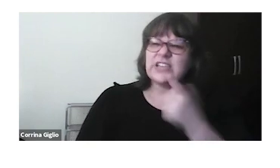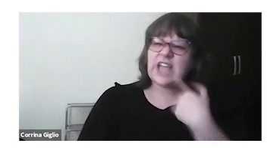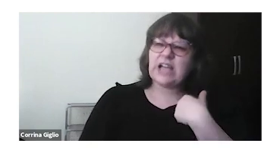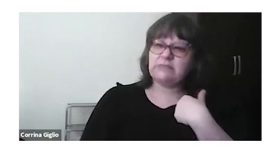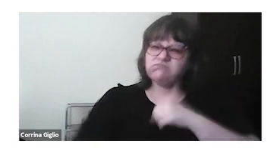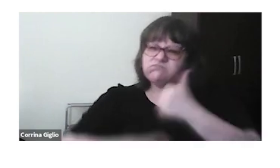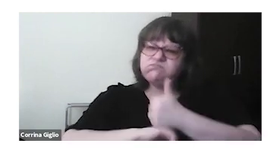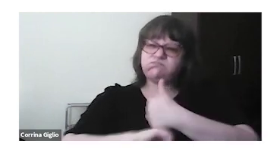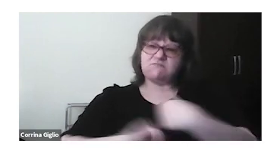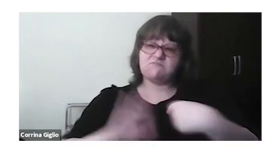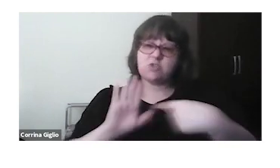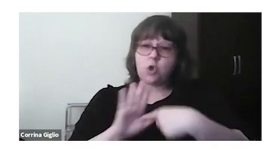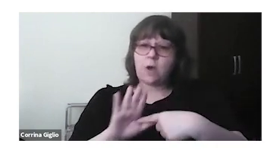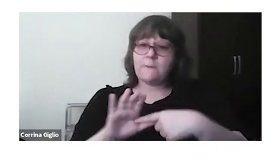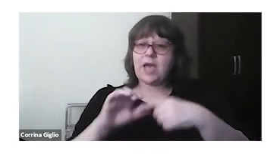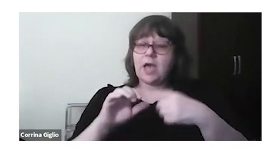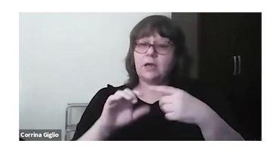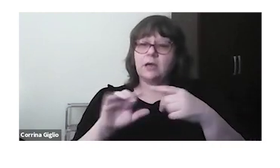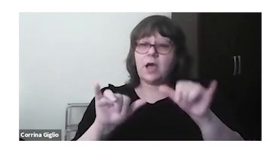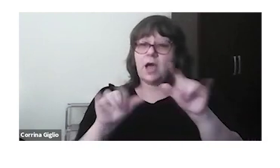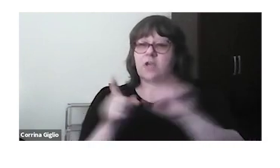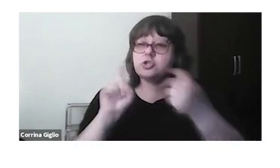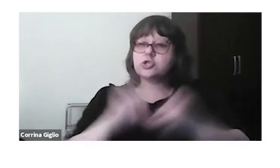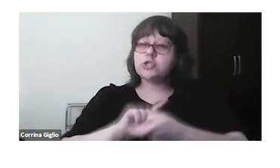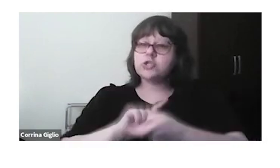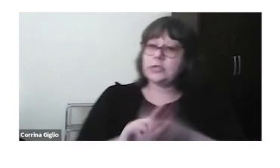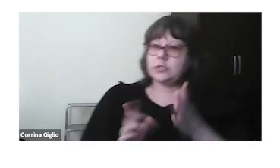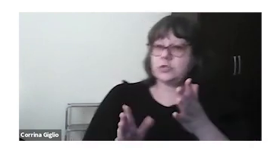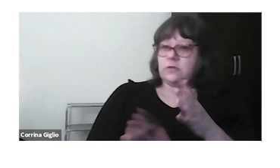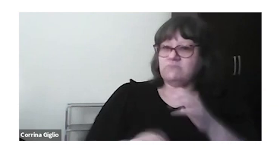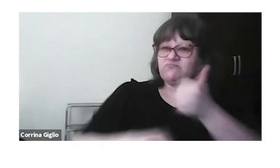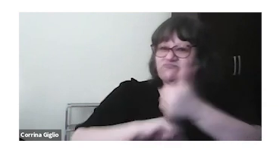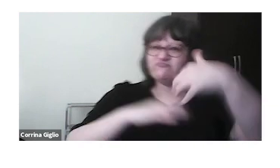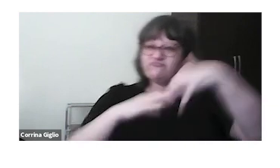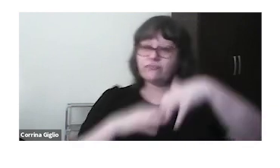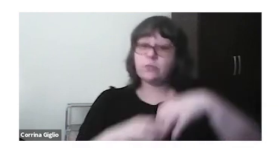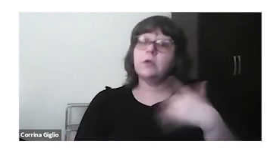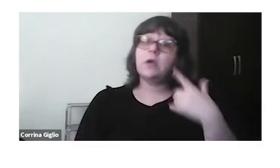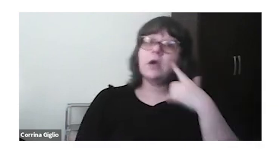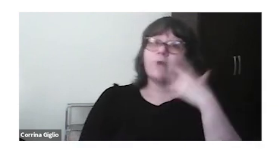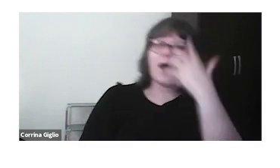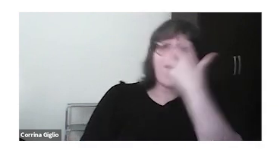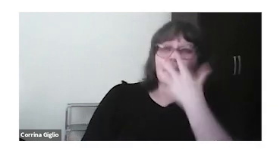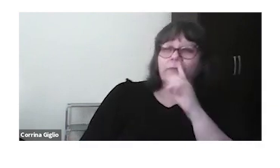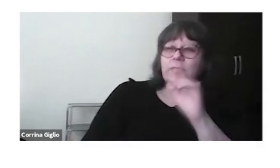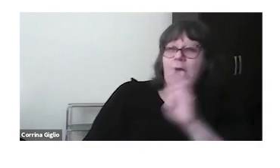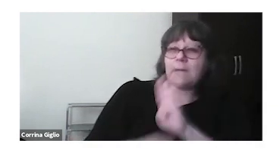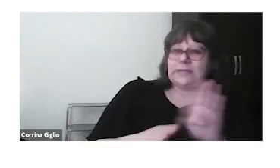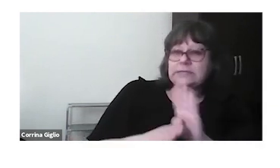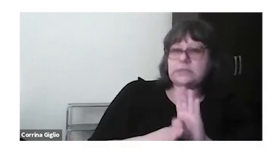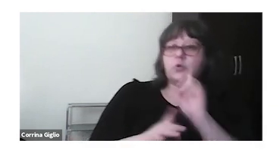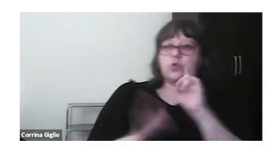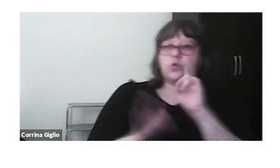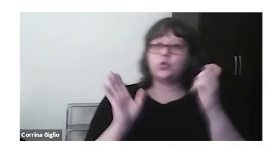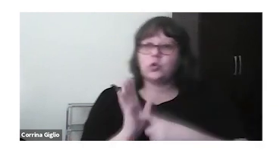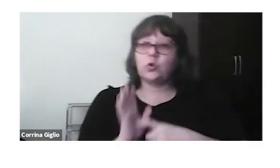is run. It's just for optics. And so you see a Black president or a Black CEO, or you see, you know, they